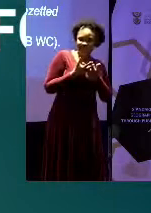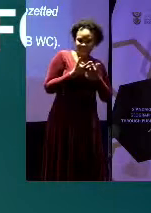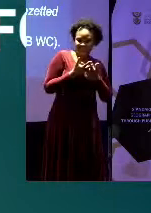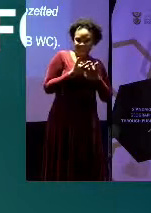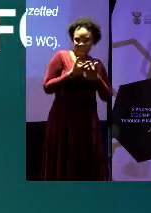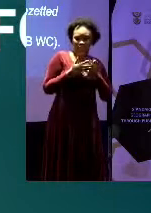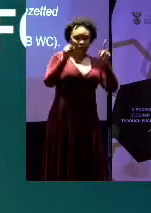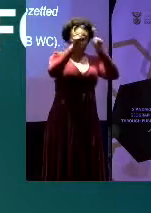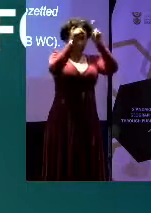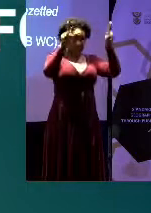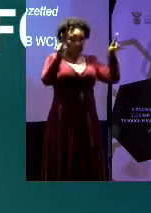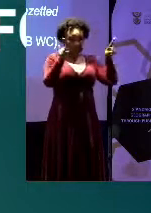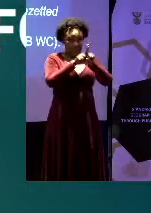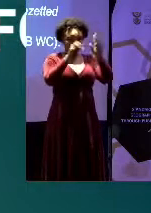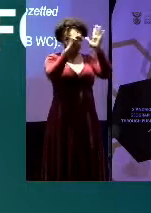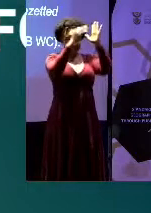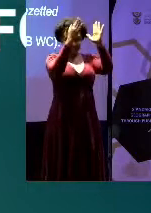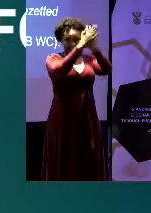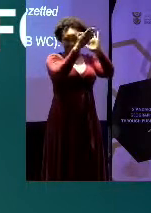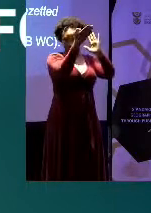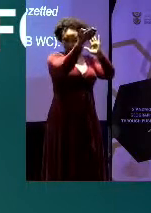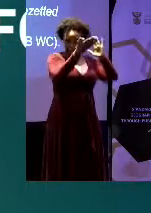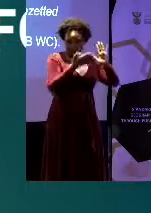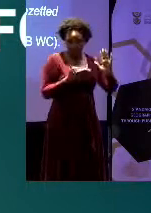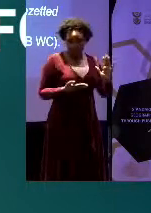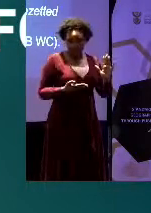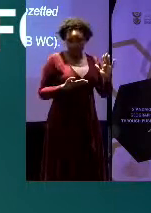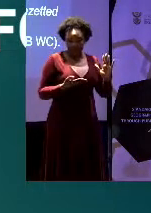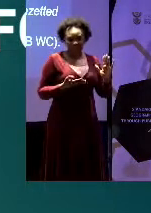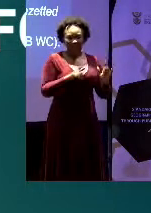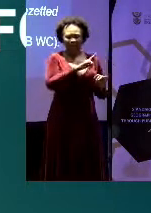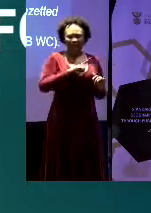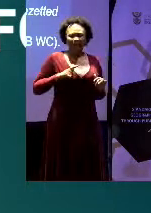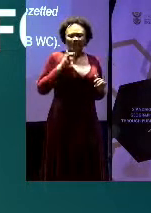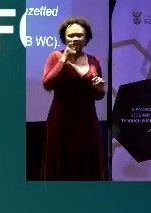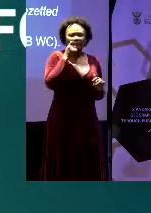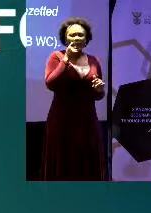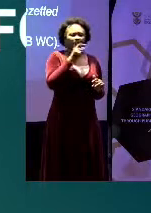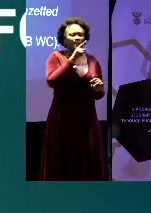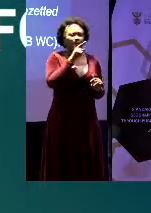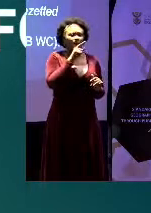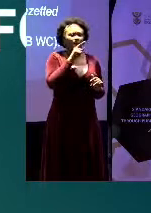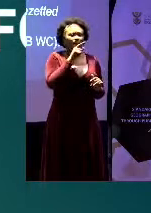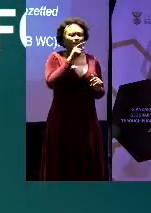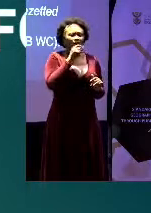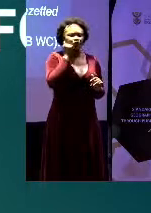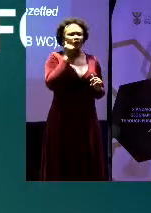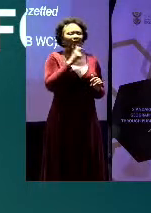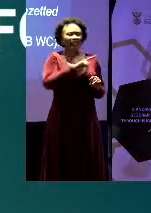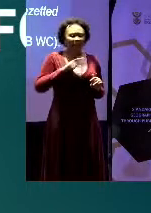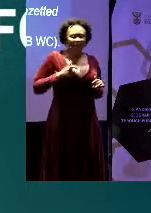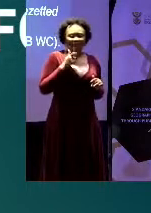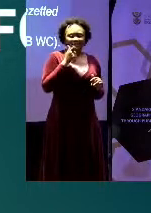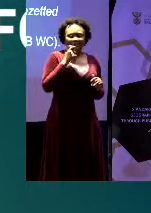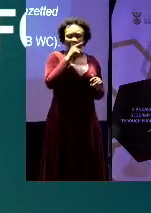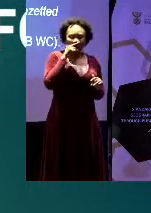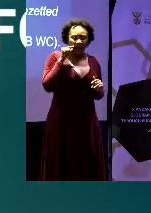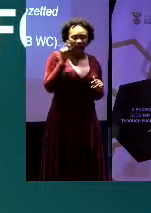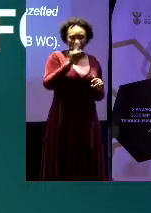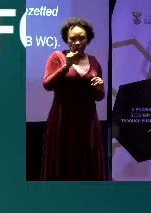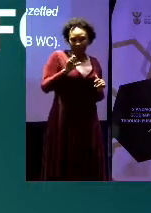signage, and then the name went through. Then the lady's name is Sarah, Miss Sarah Chow. I don't think Sarah came in